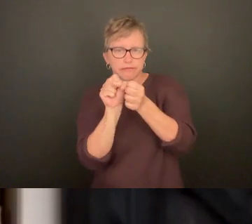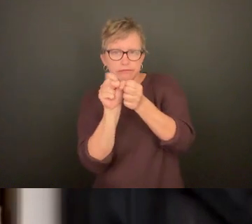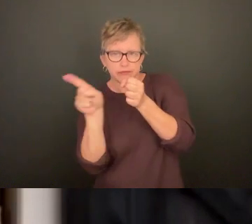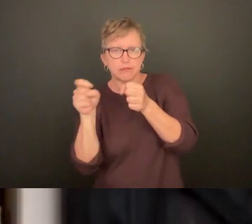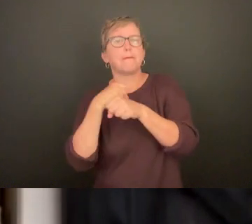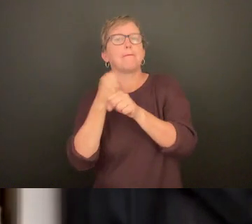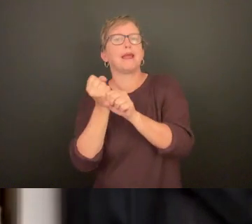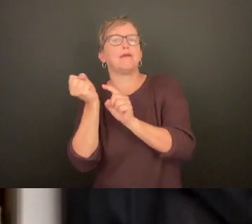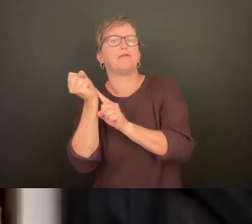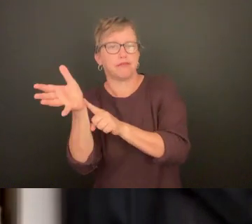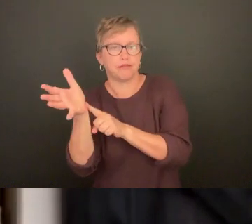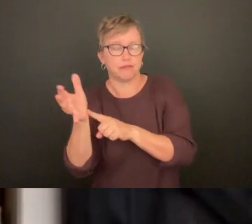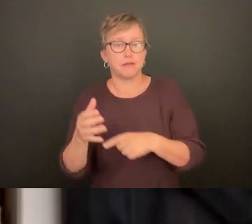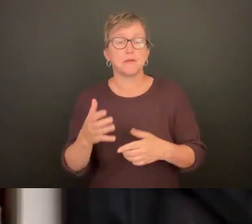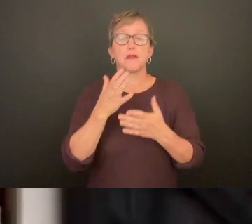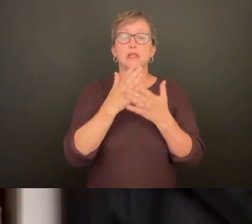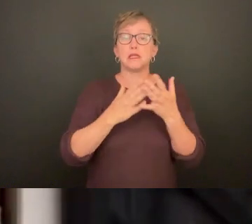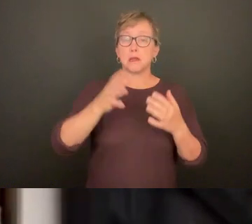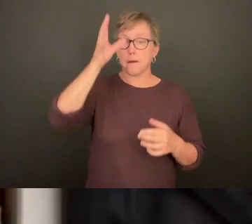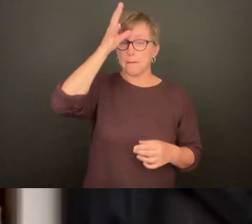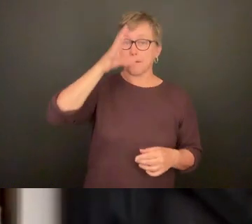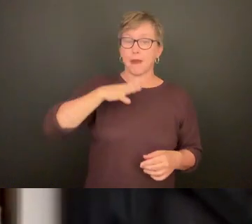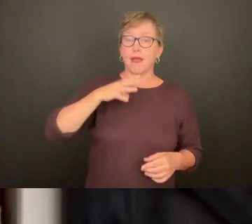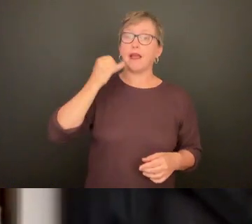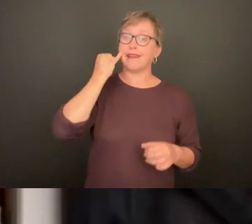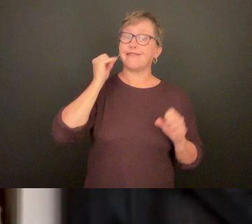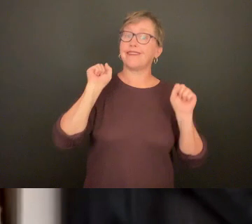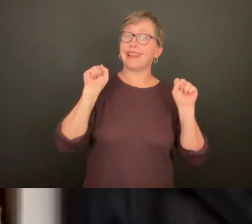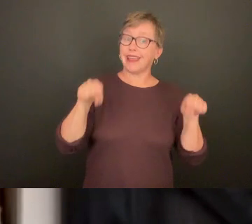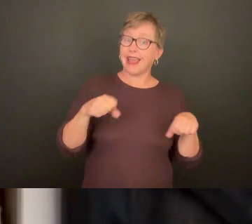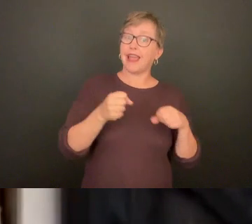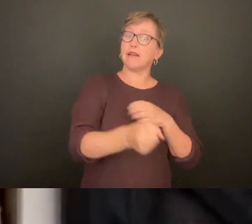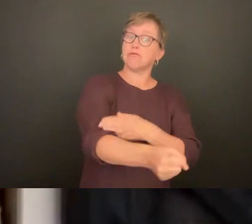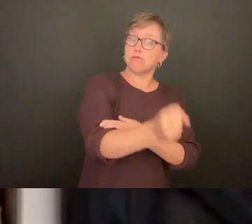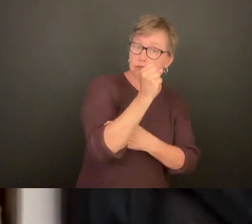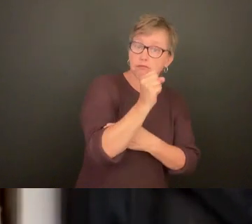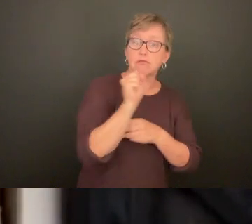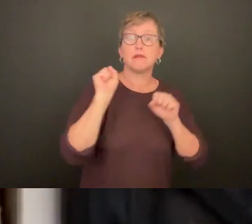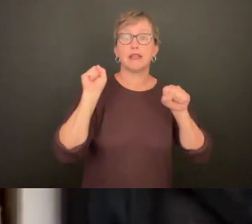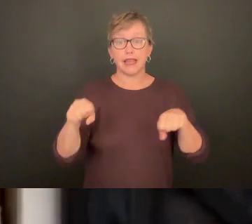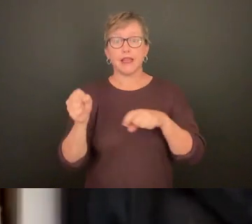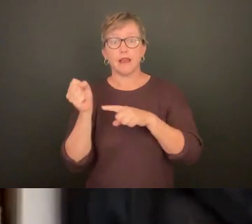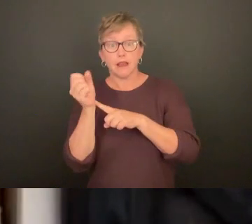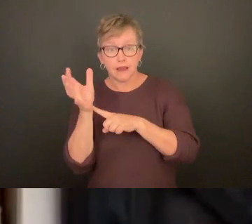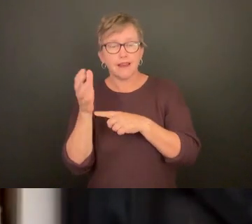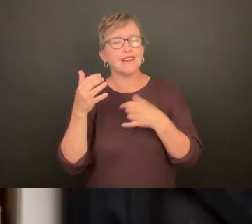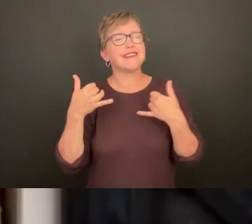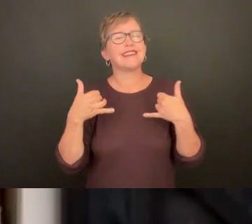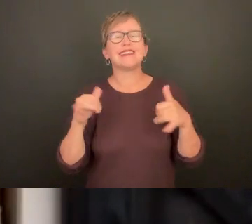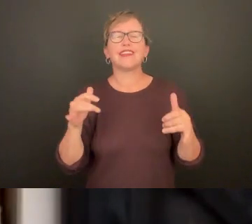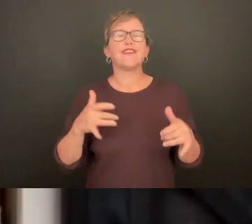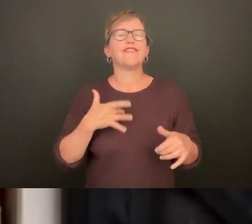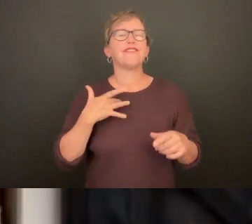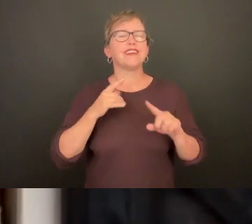sensation, arousal, and functioning. For men, spinal cord injury can cause erectile dysfunction, as well as